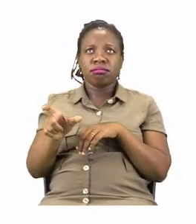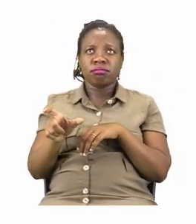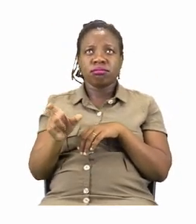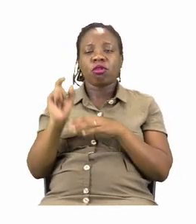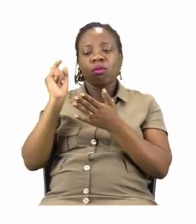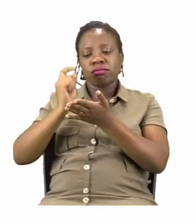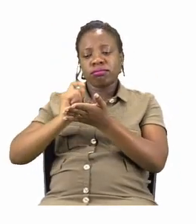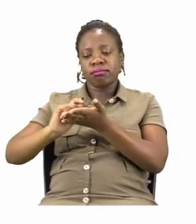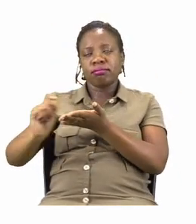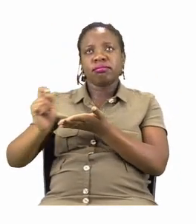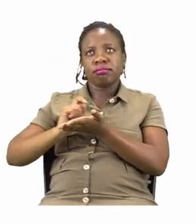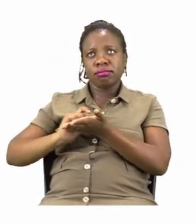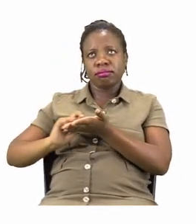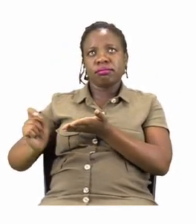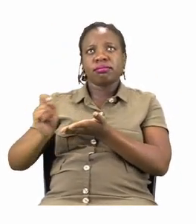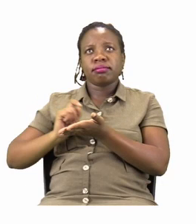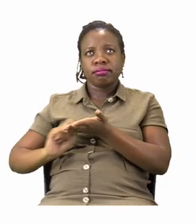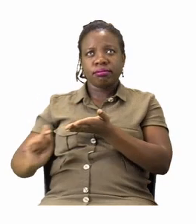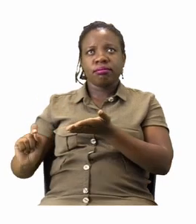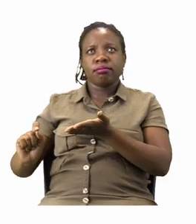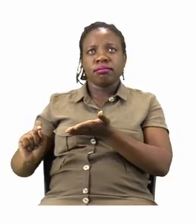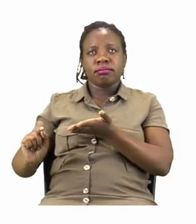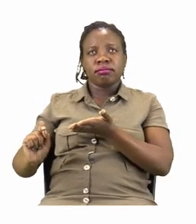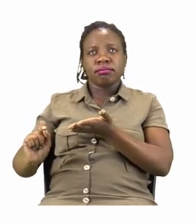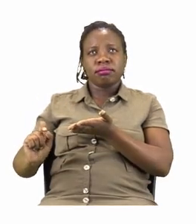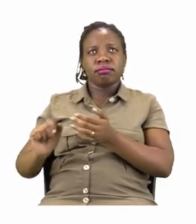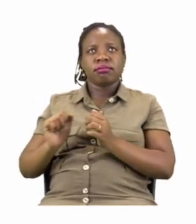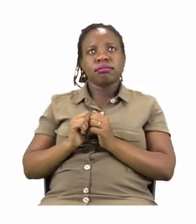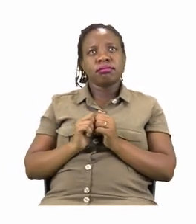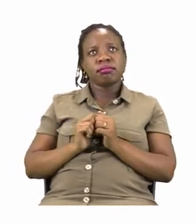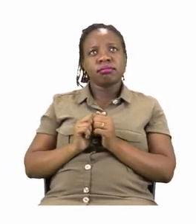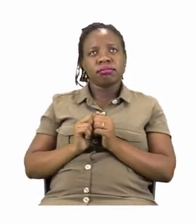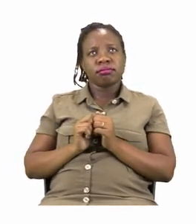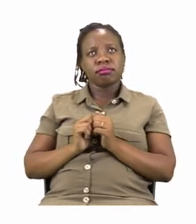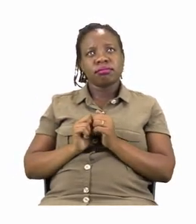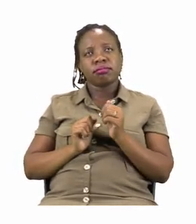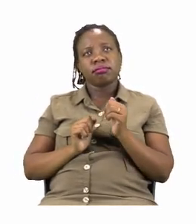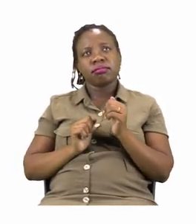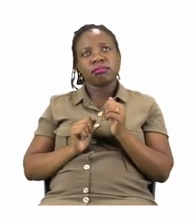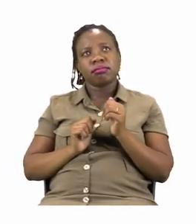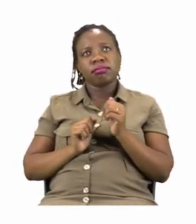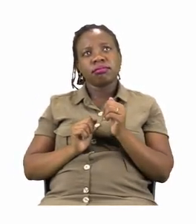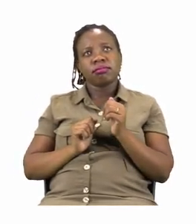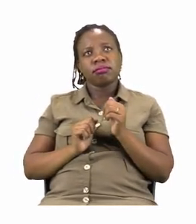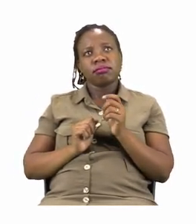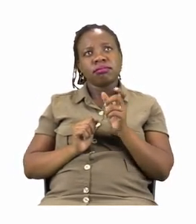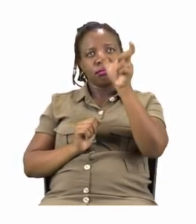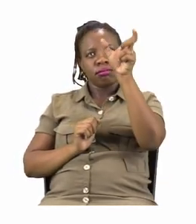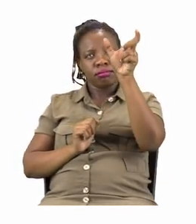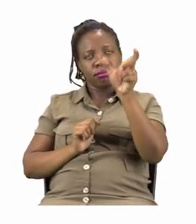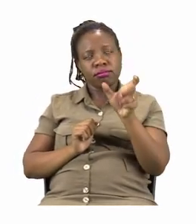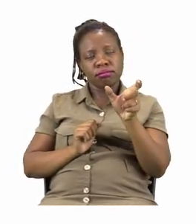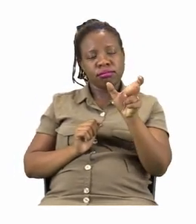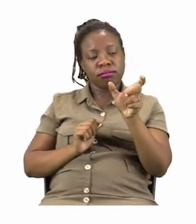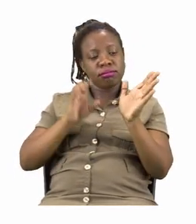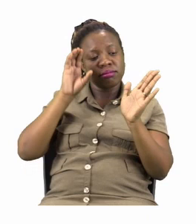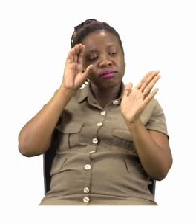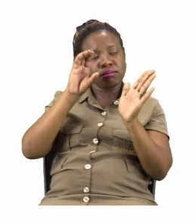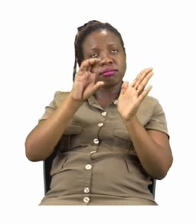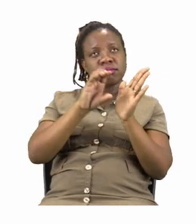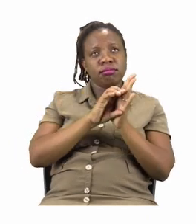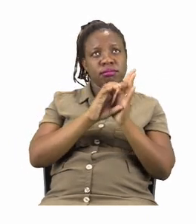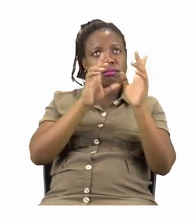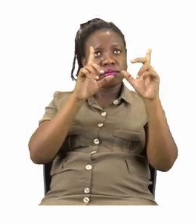your sentences. So you see now boys and girls, you have to look at the picture to see how they